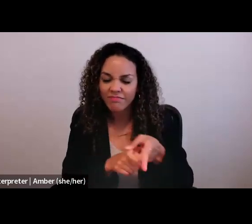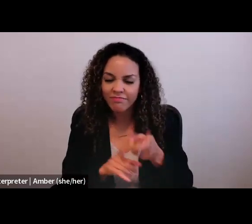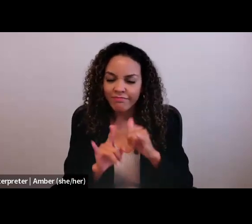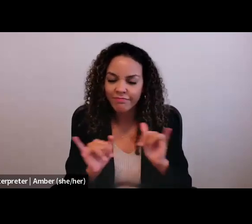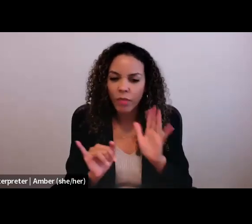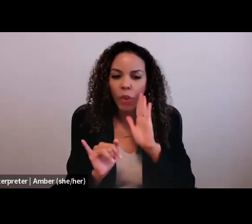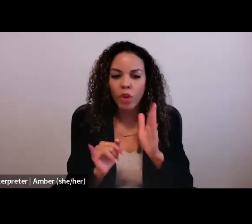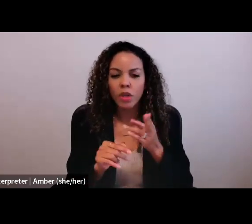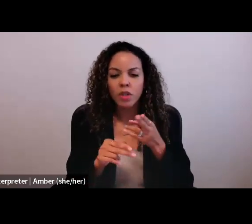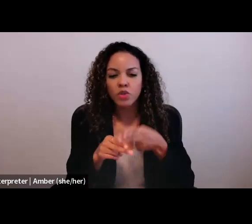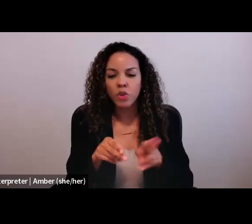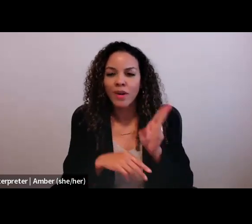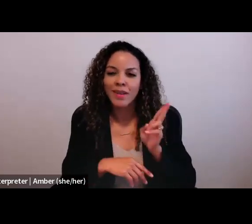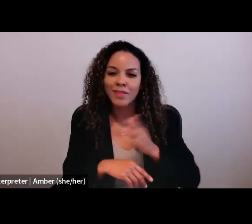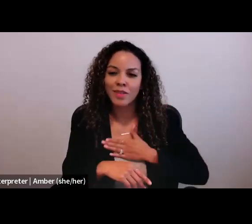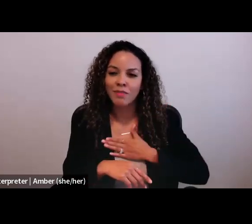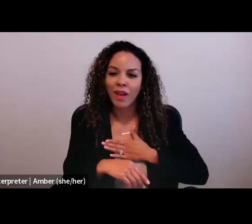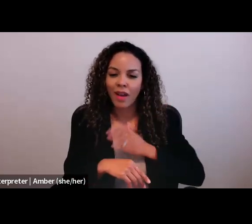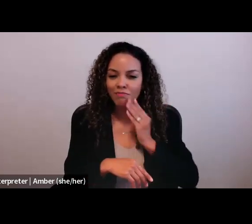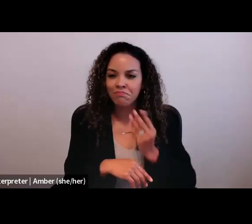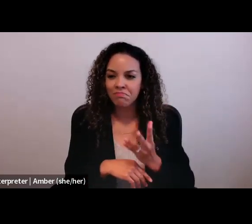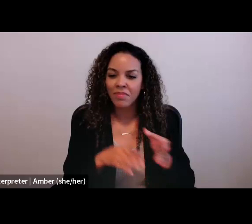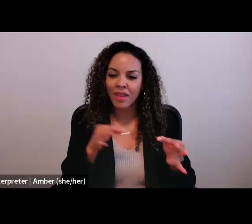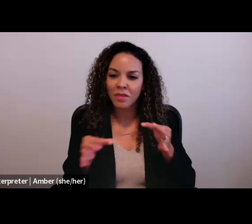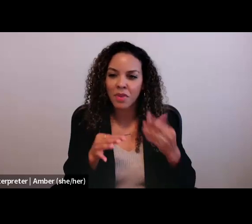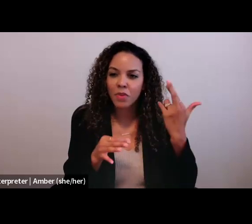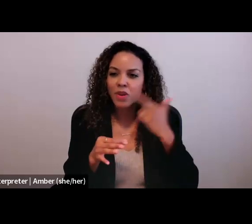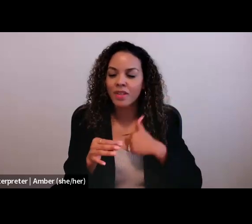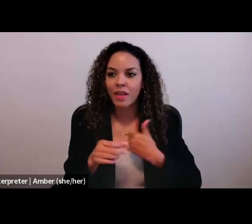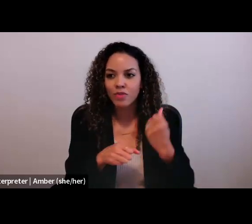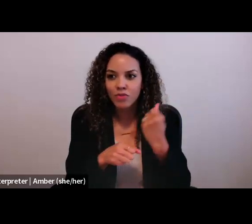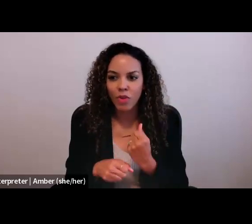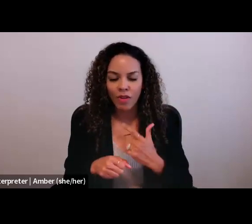bit of my history, which will tell you why I believe and feel the way I do.